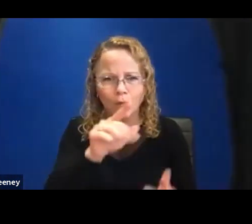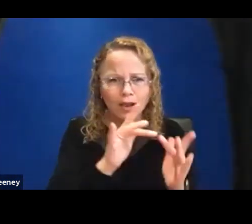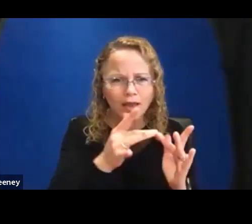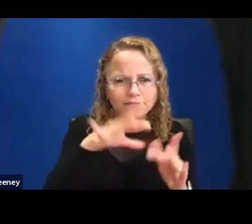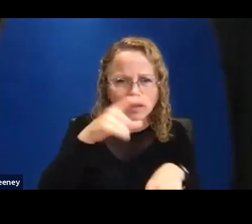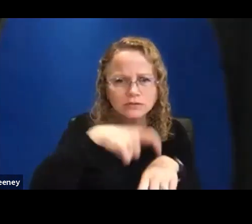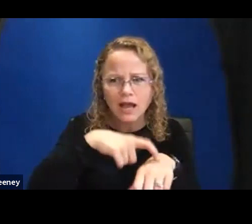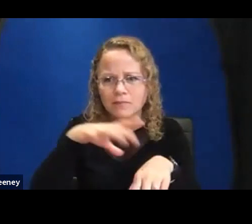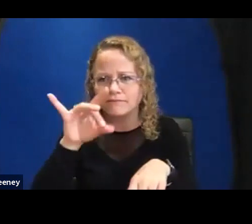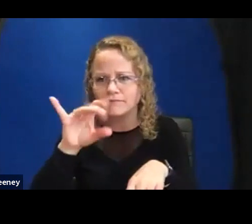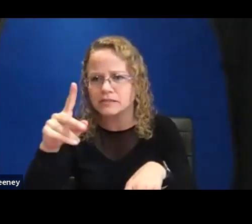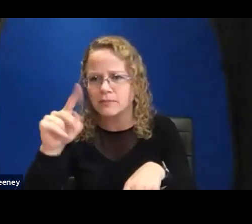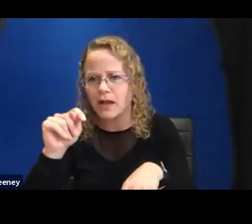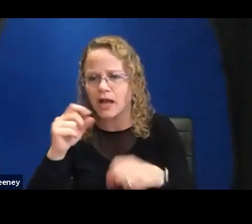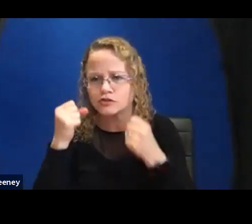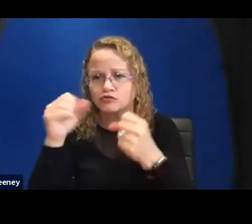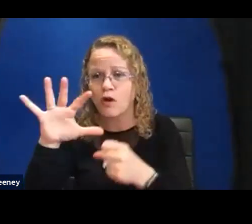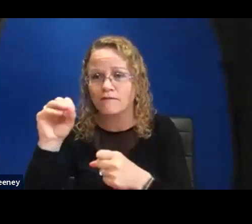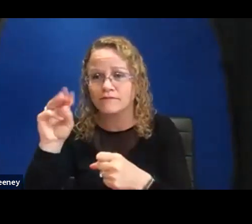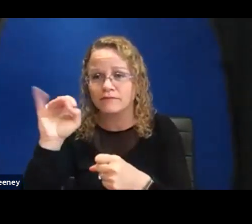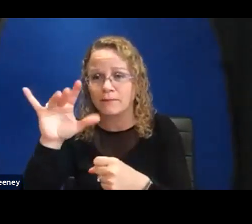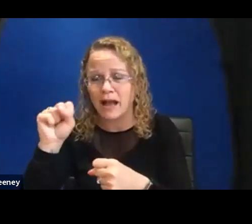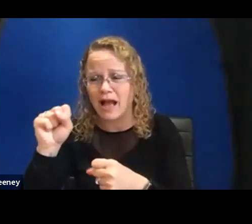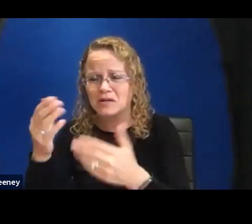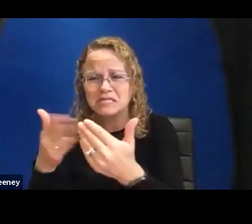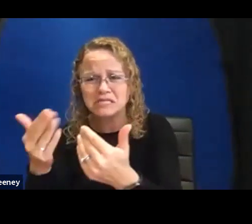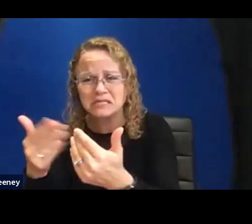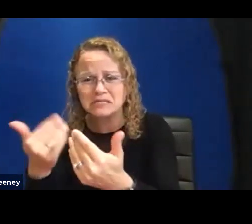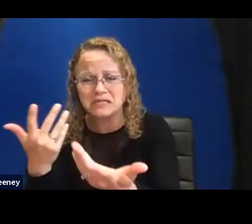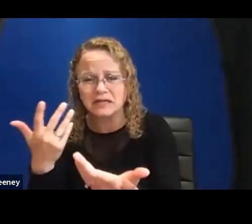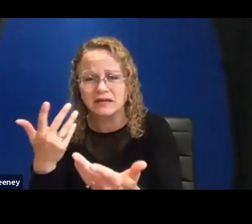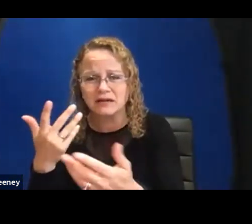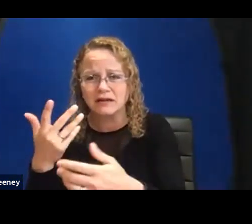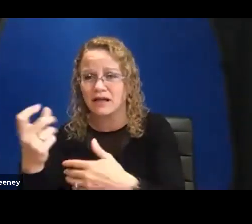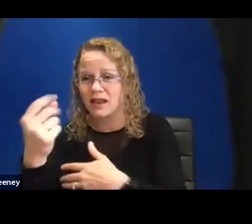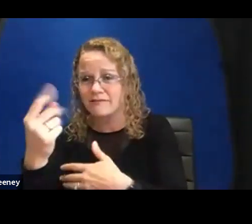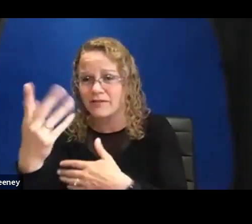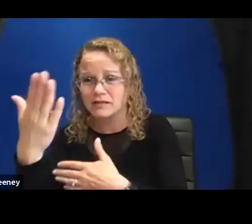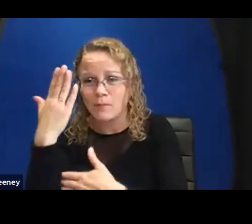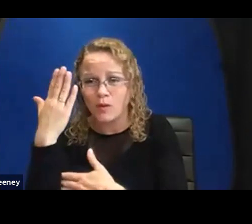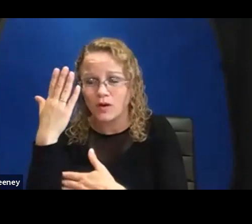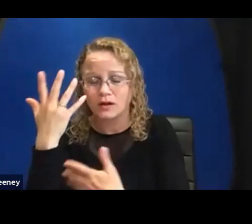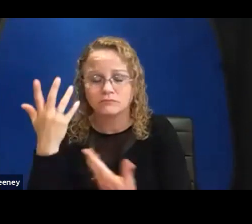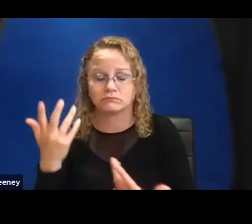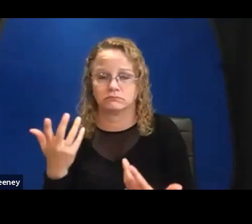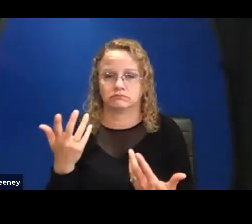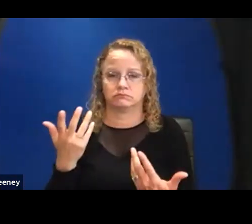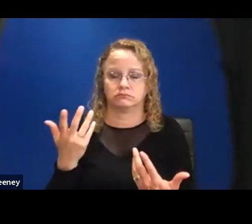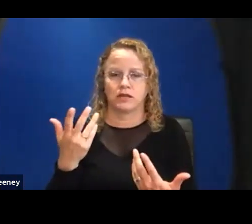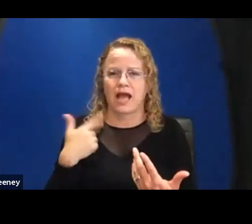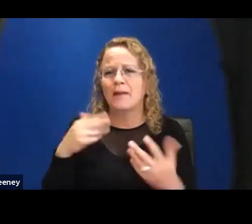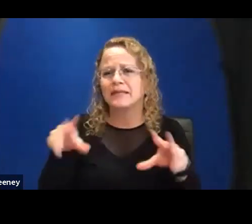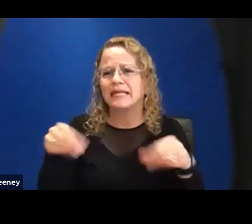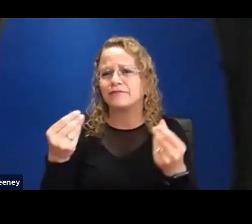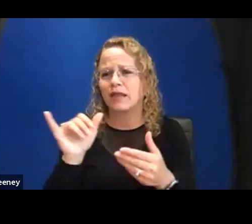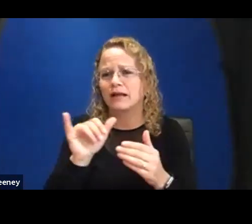found a spot, I drove 50 miles away and I got it. It was easy. It was at, 11 o'clock in the morning. But I've just given you like